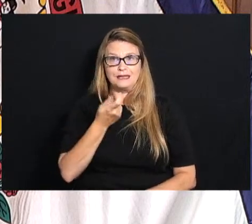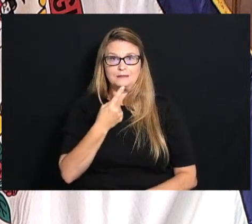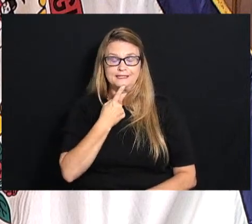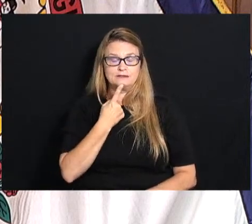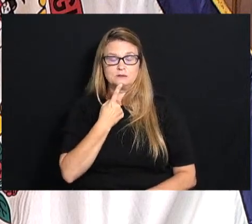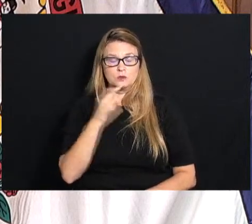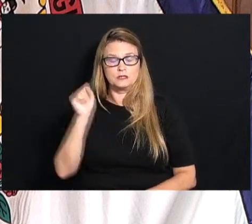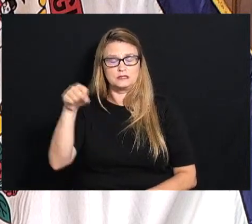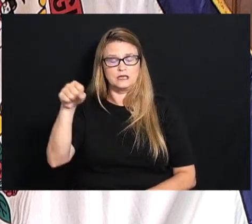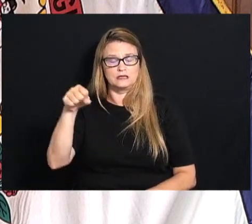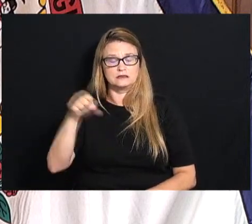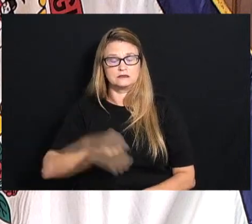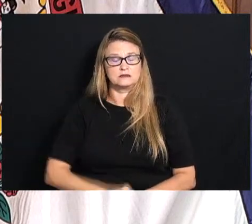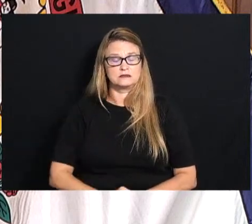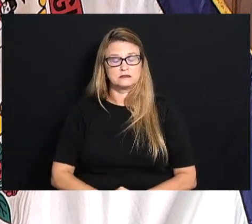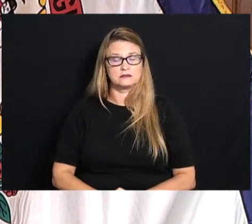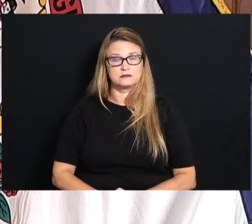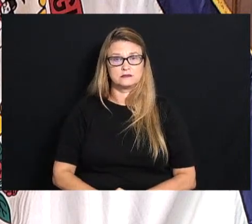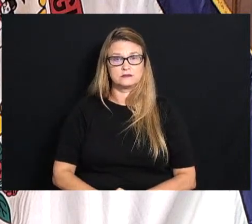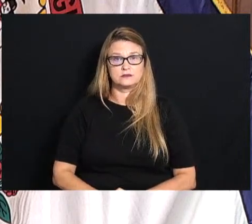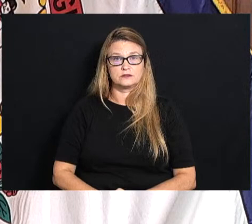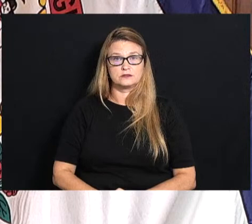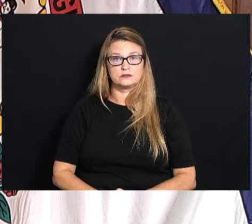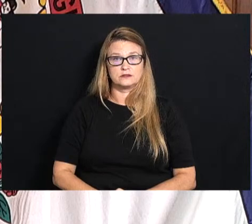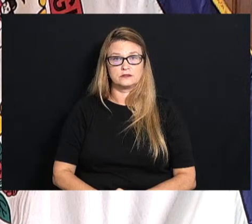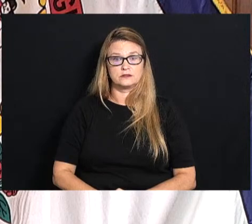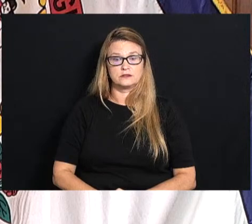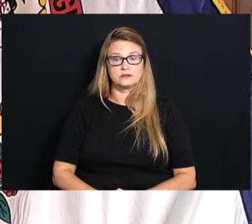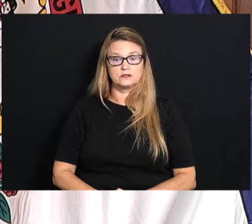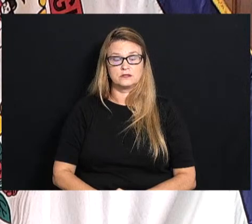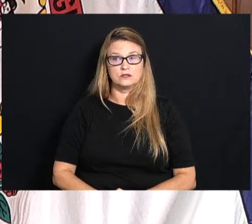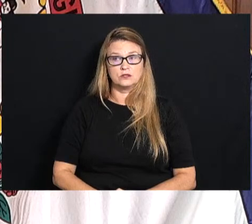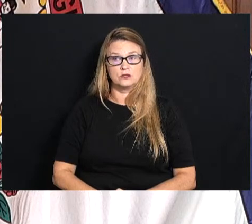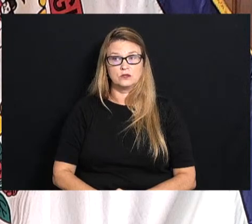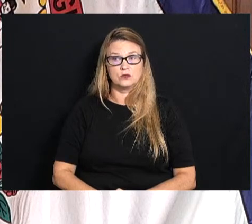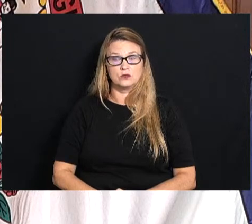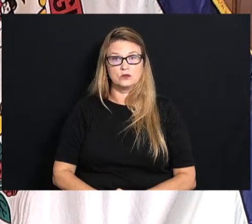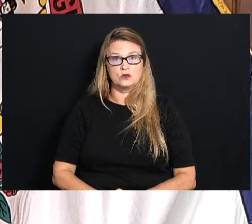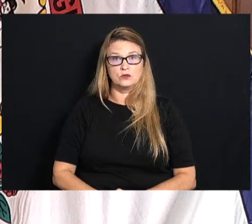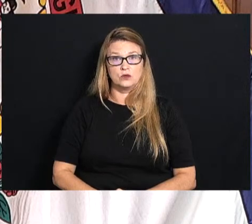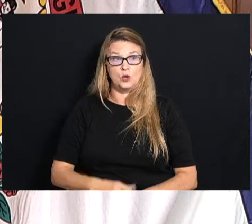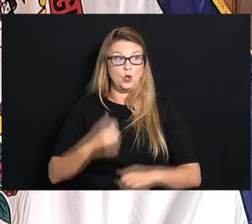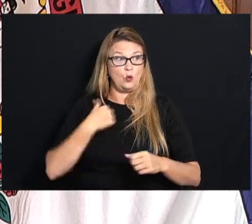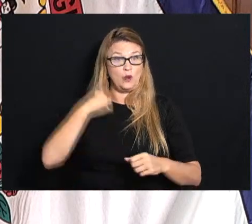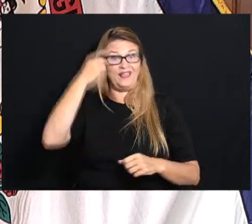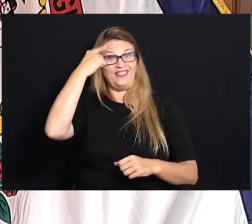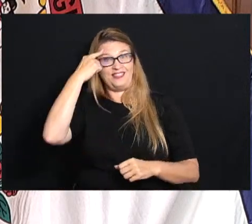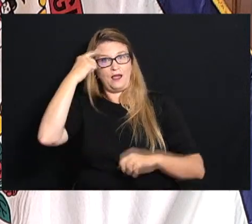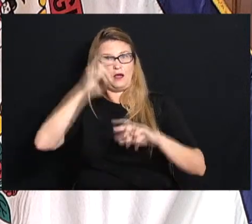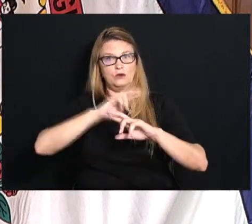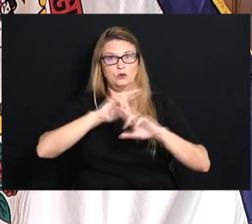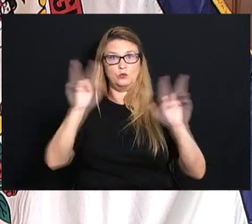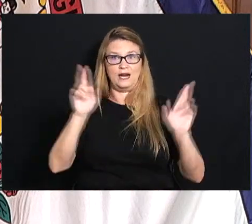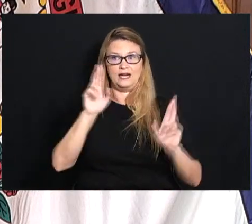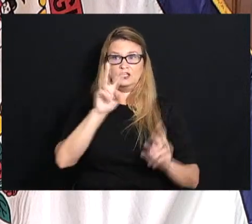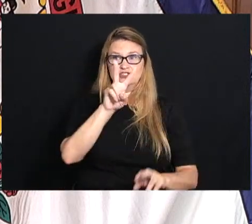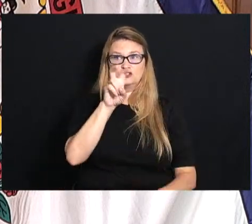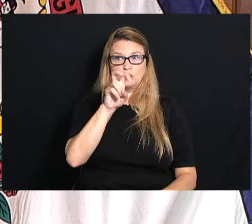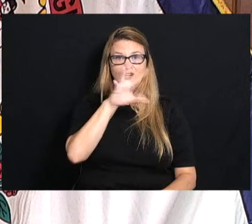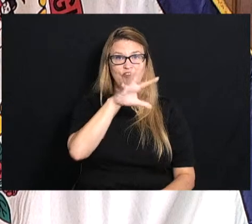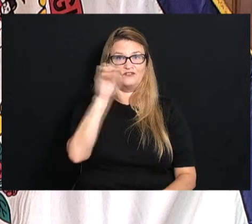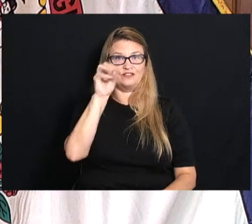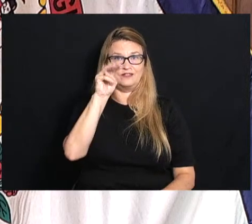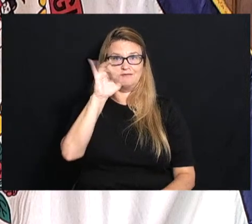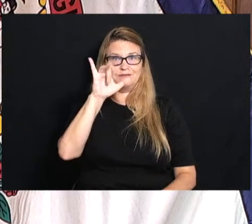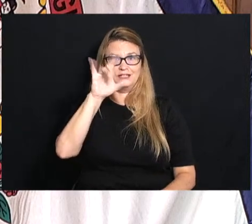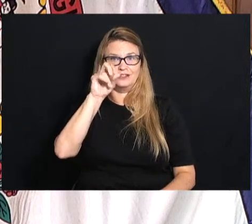disappointment. We had teed up $250 million, tax